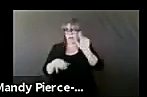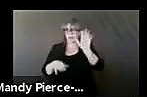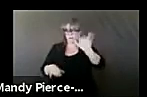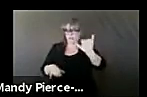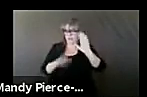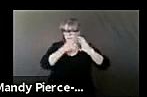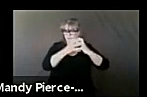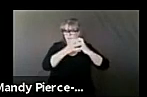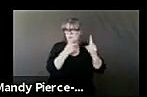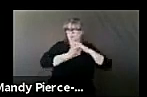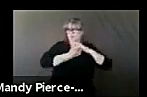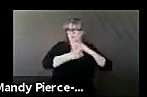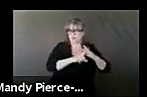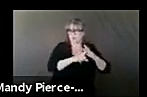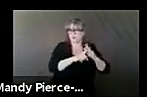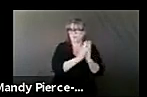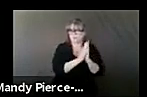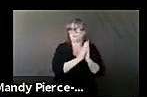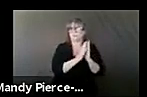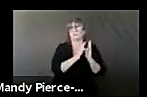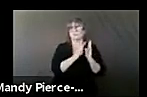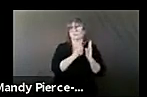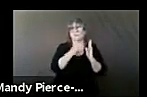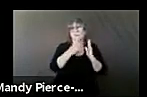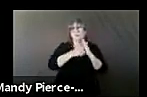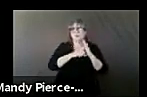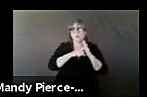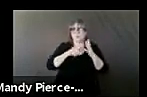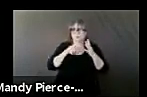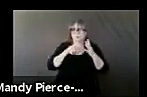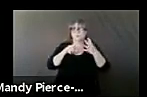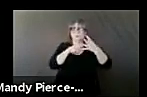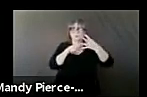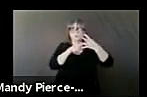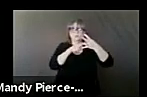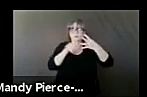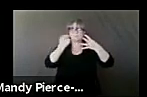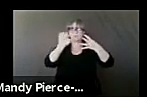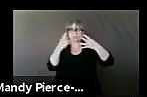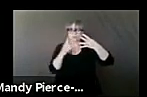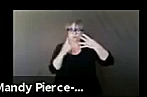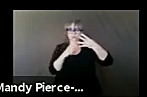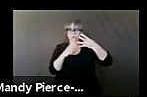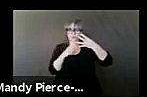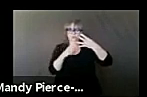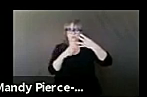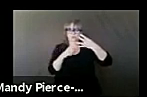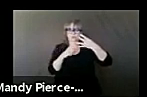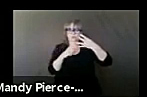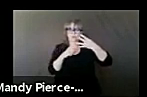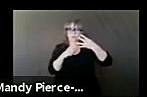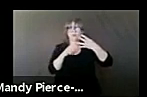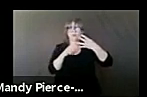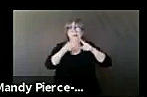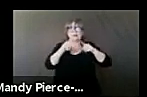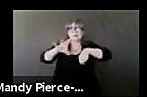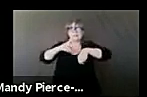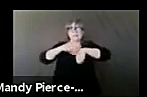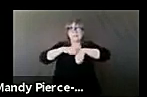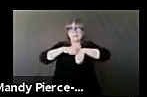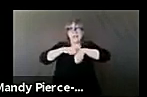but because of the time it takes for people to be exposed to the virus to develop symptoms, to then get tested, and then get reported to public